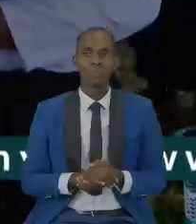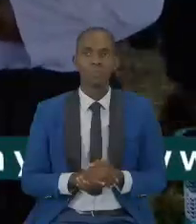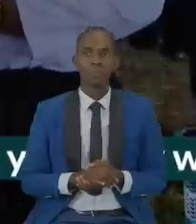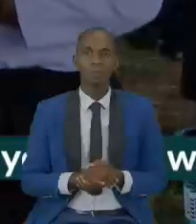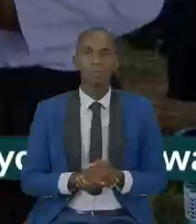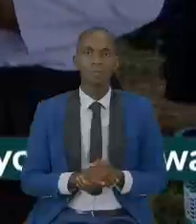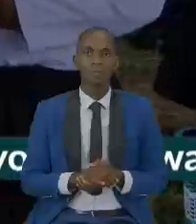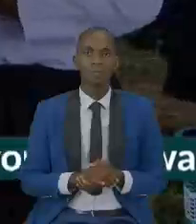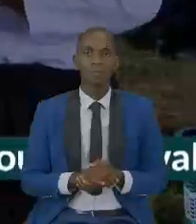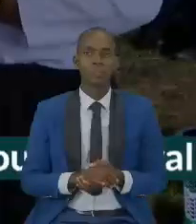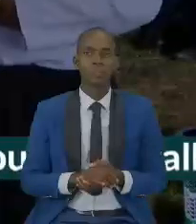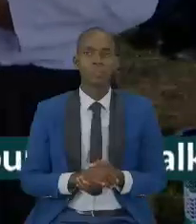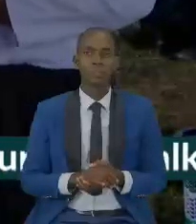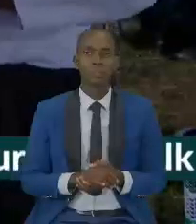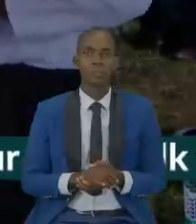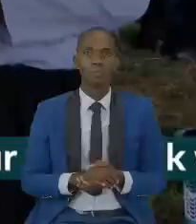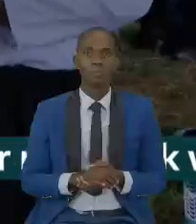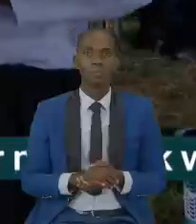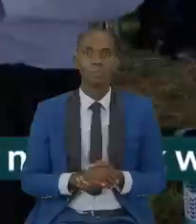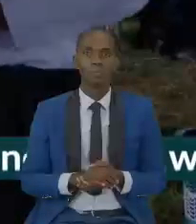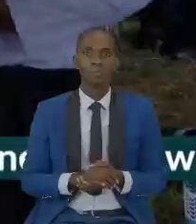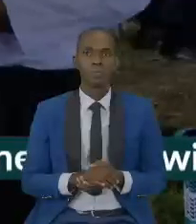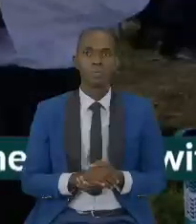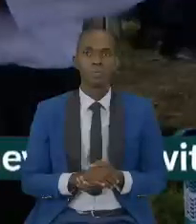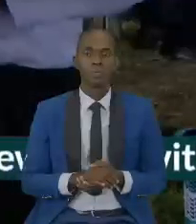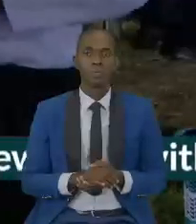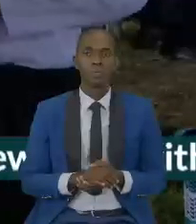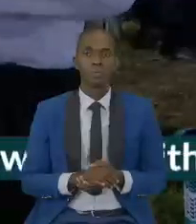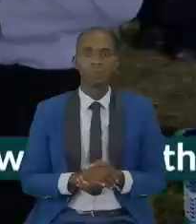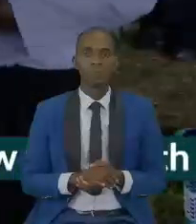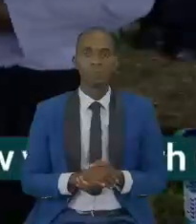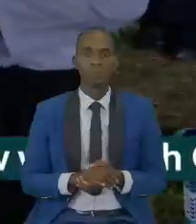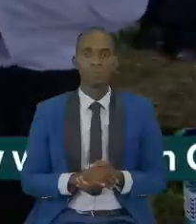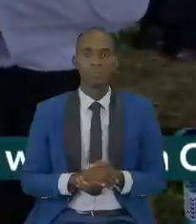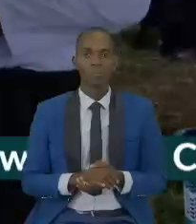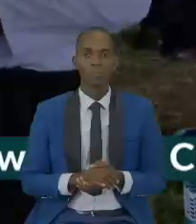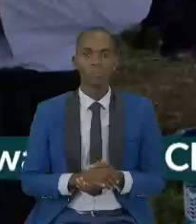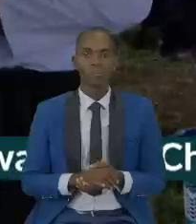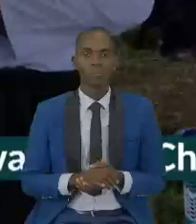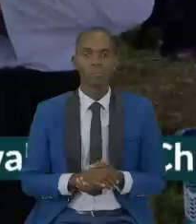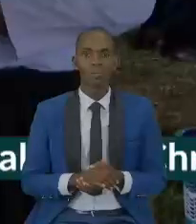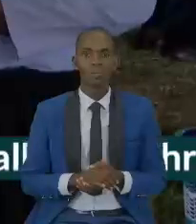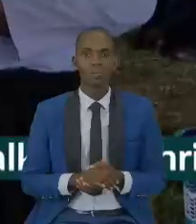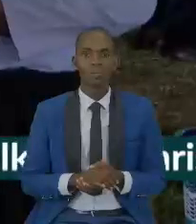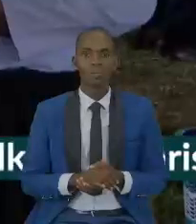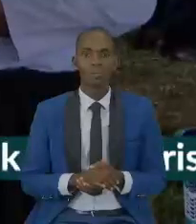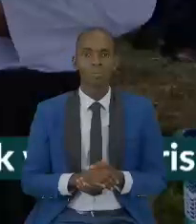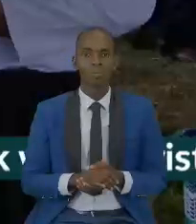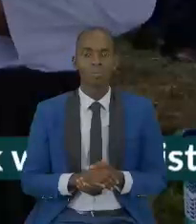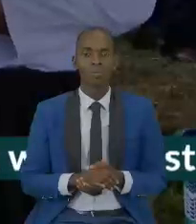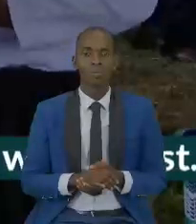usher, please, we have finished the right hand side. Please, let's come and wave your hand at me. I'm not seeing any